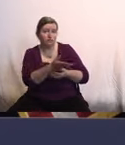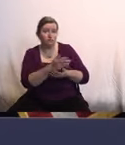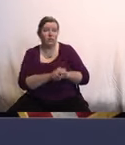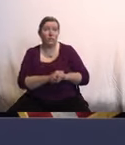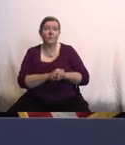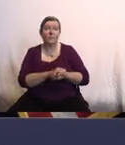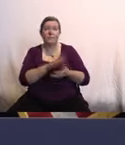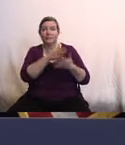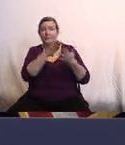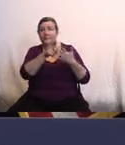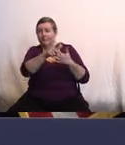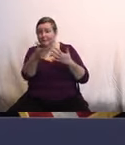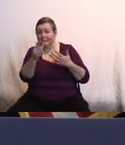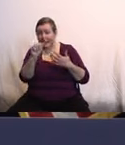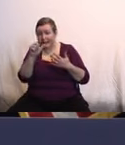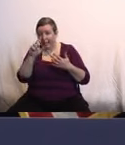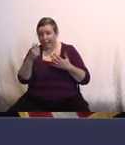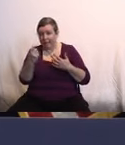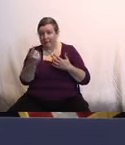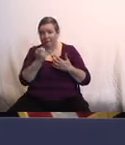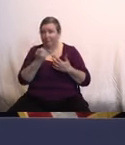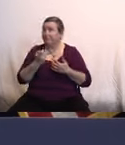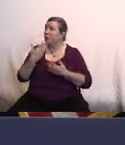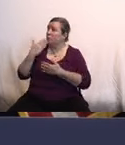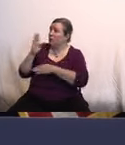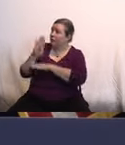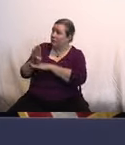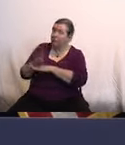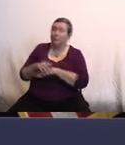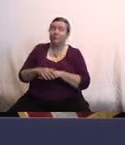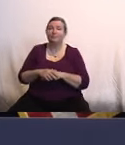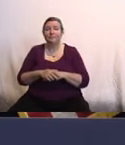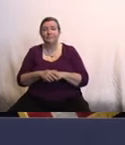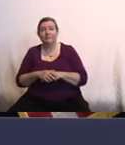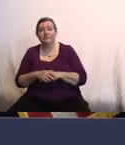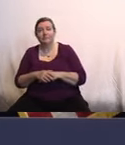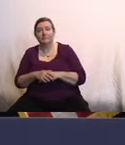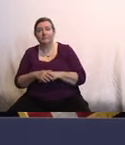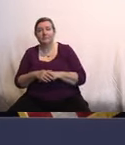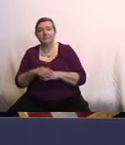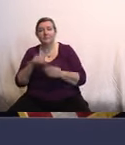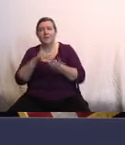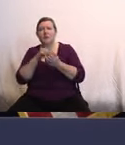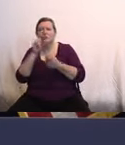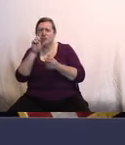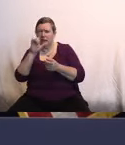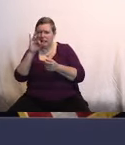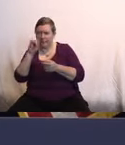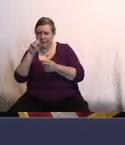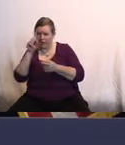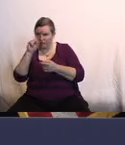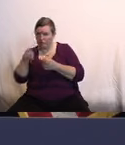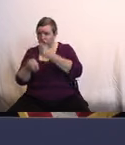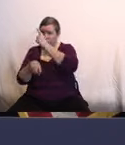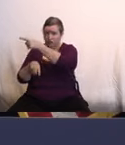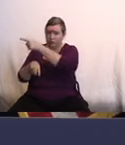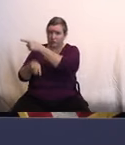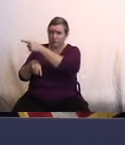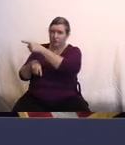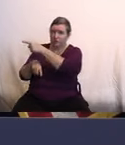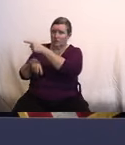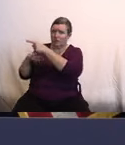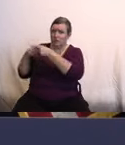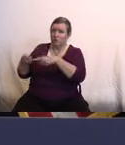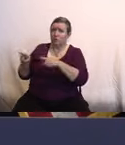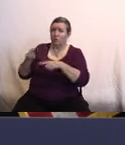afternoon. Good afternoon, Governor. Dr. Lifshitz, since you were absent and Omicron was sweeping through the state, the